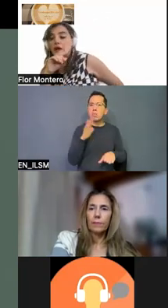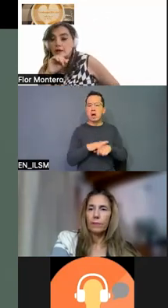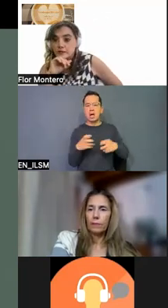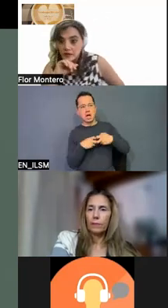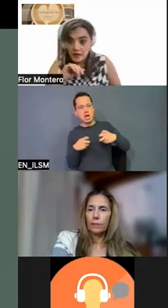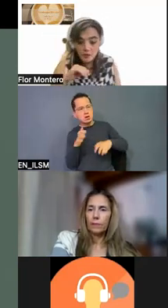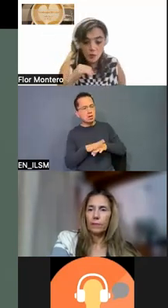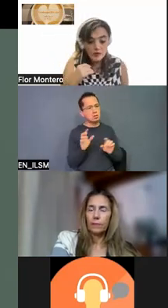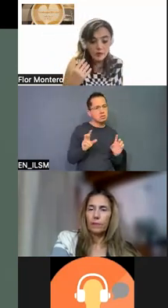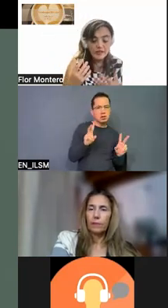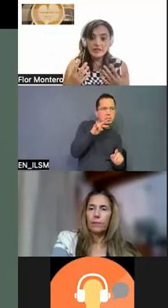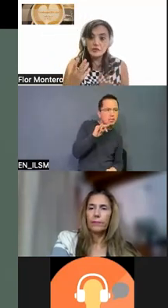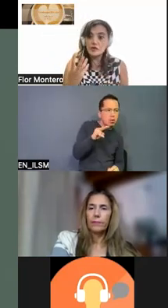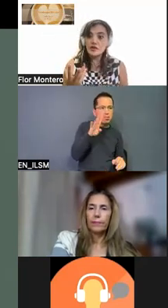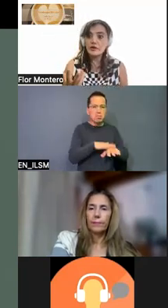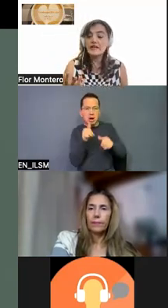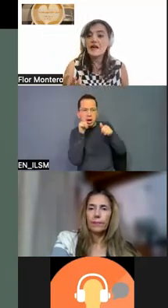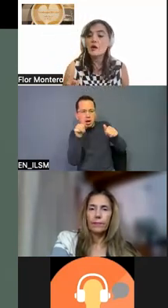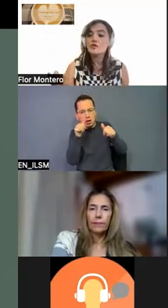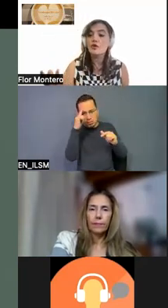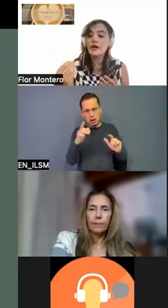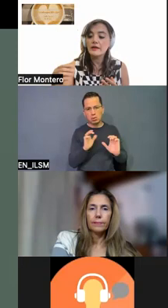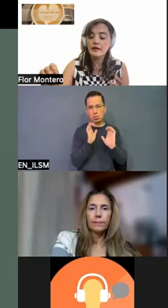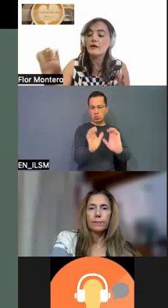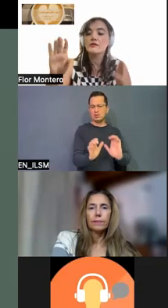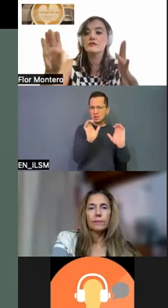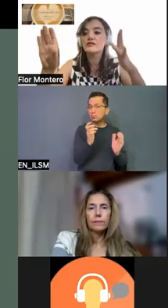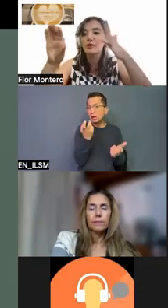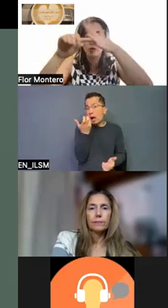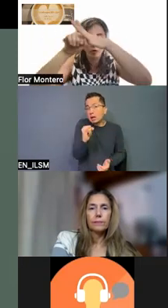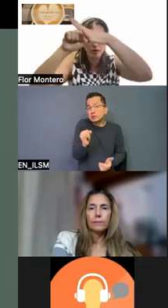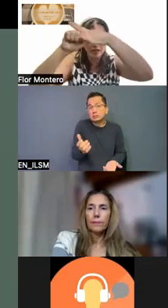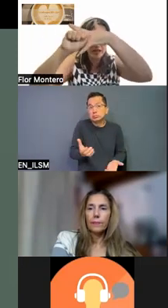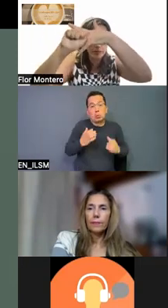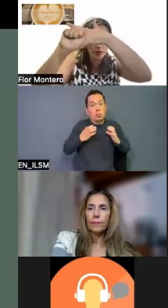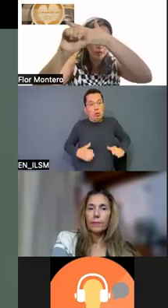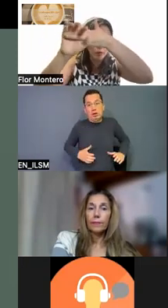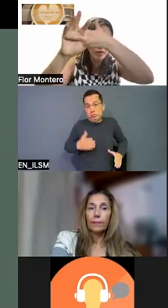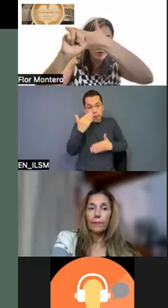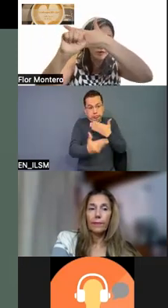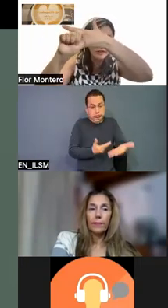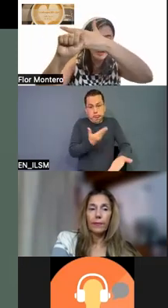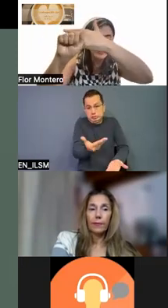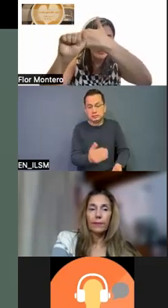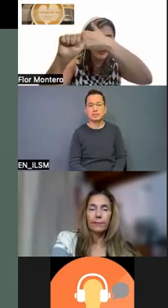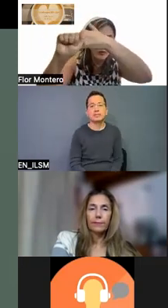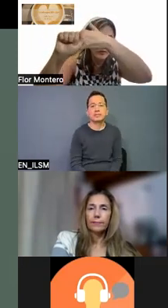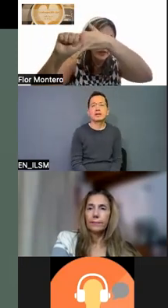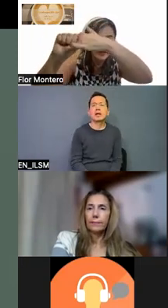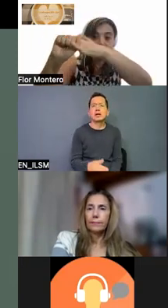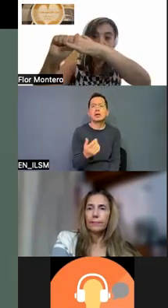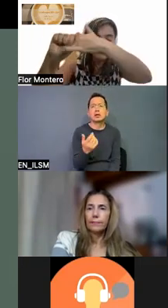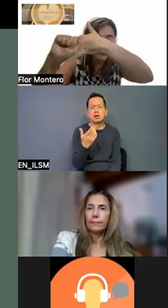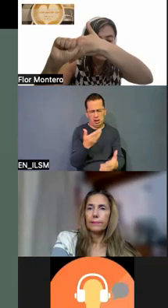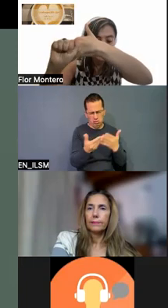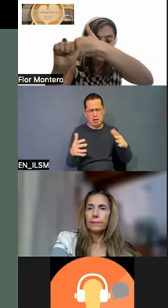So what we need to consider is how trauma, sorry, we'll go to the next point. We are holding now the fourth